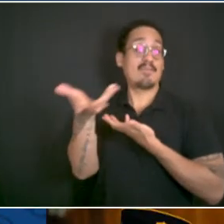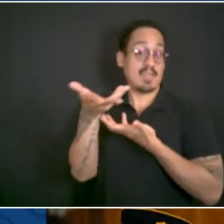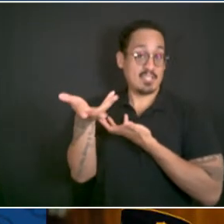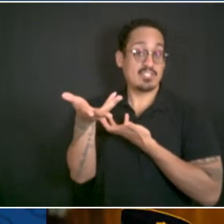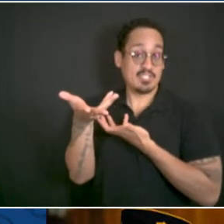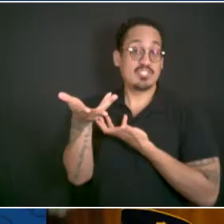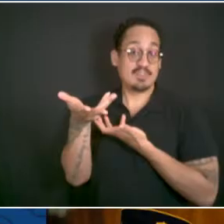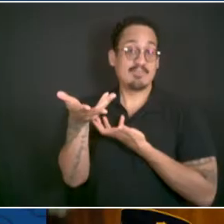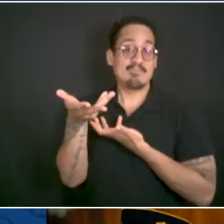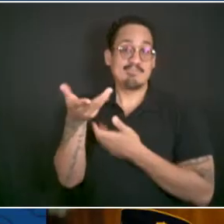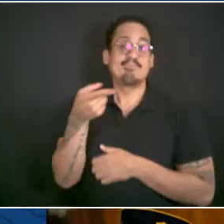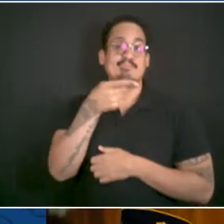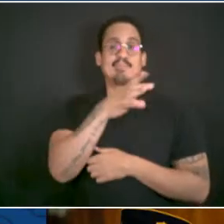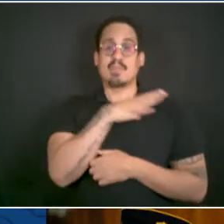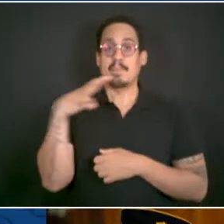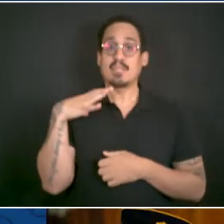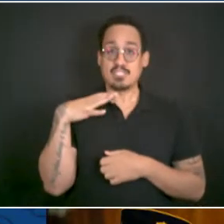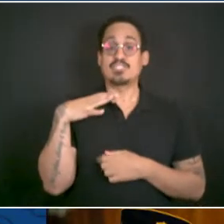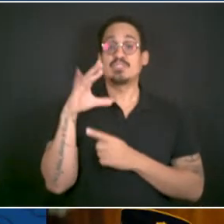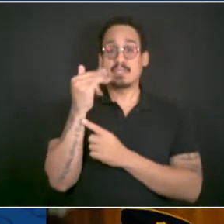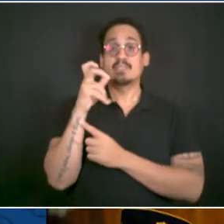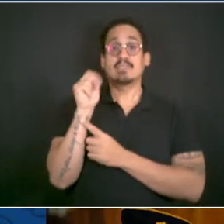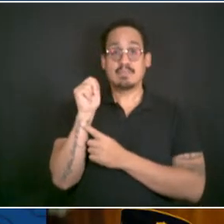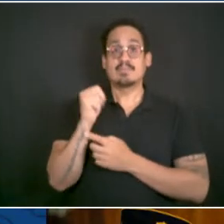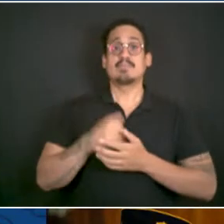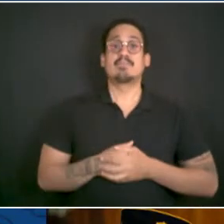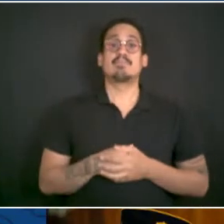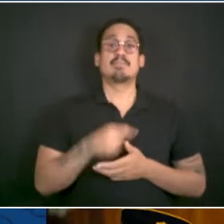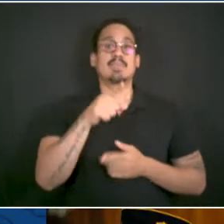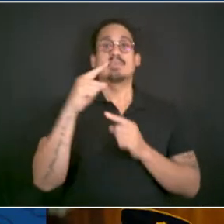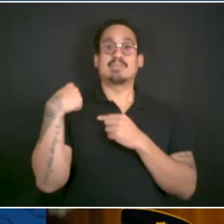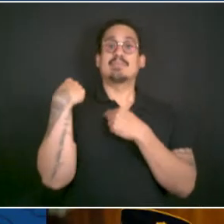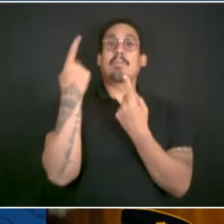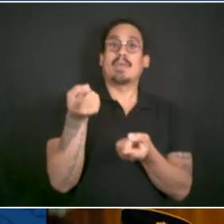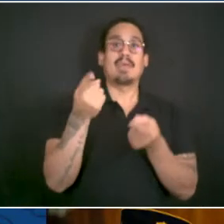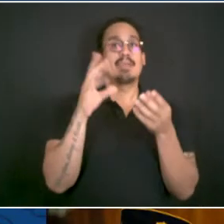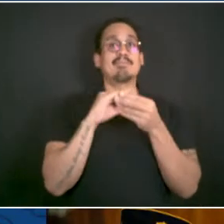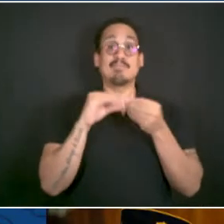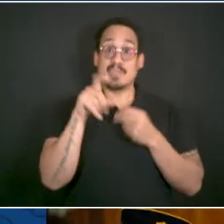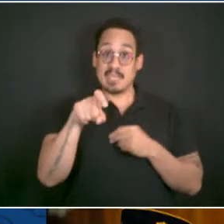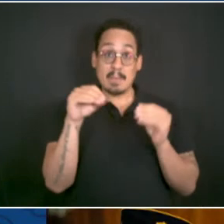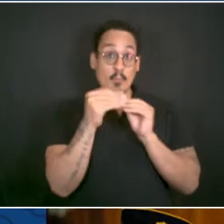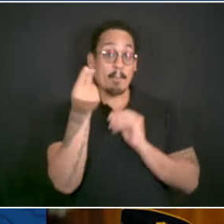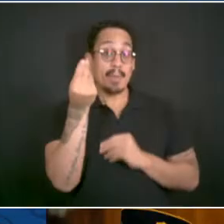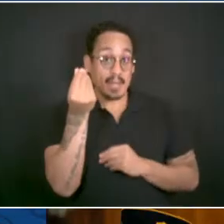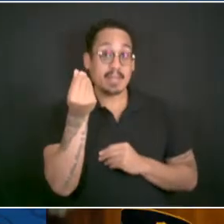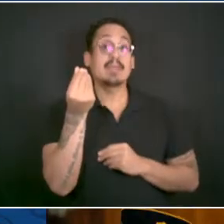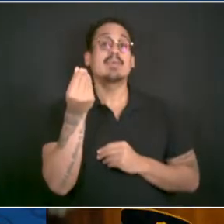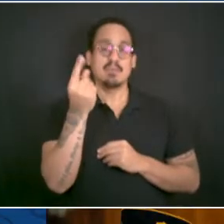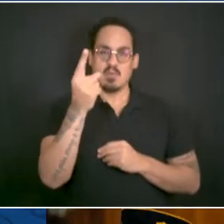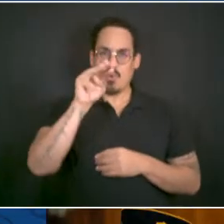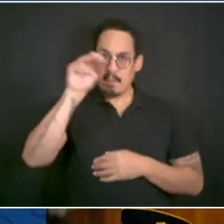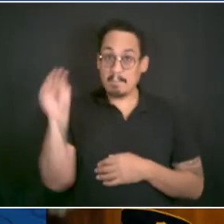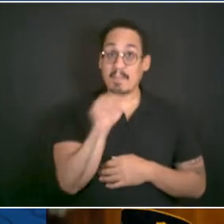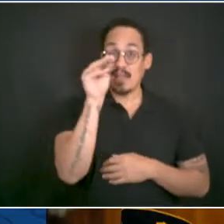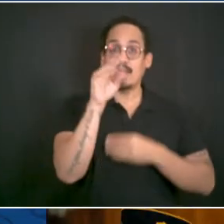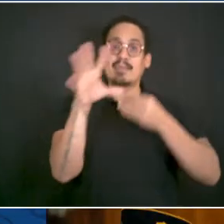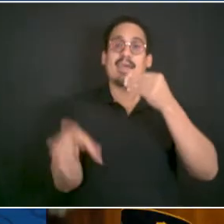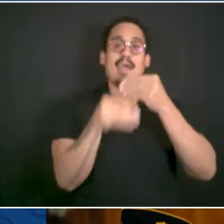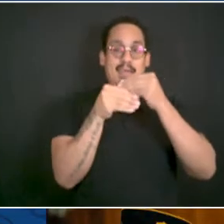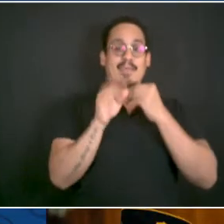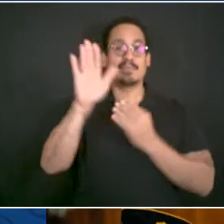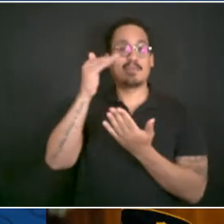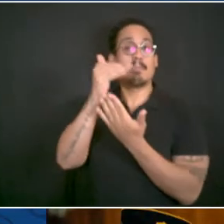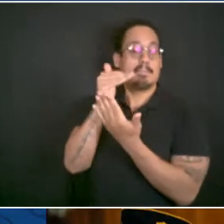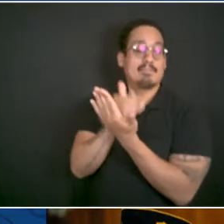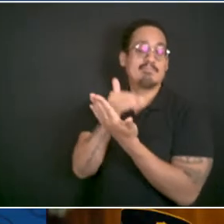been saying he needed some more cash there, so we're giving them $1 million to their budget, and our best budget ever,